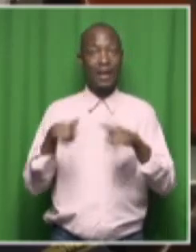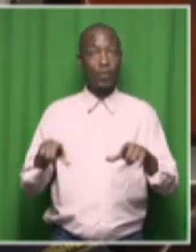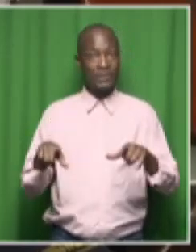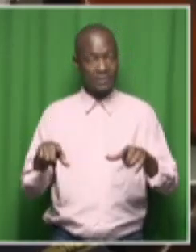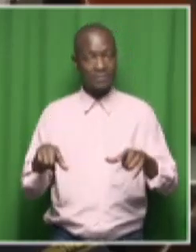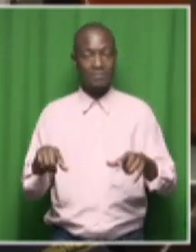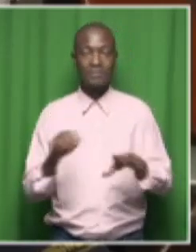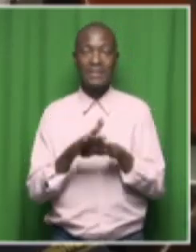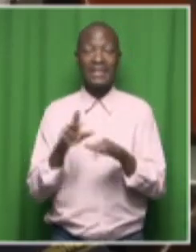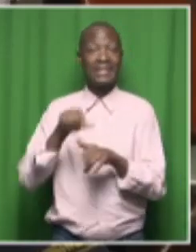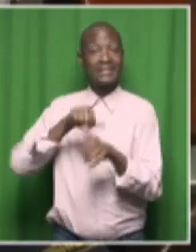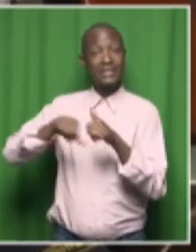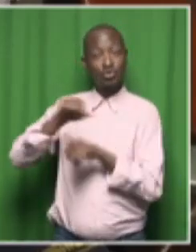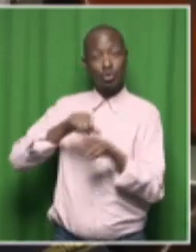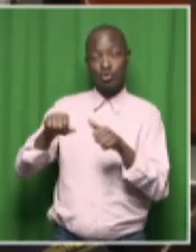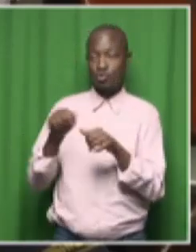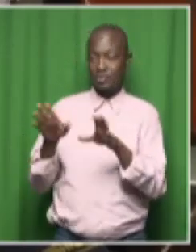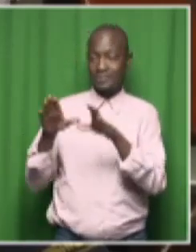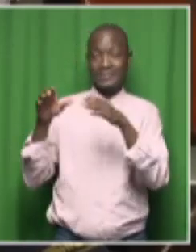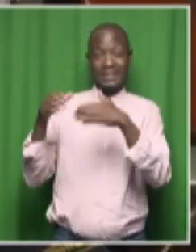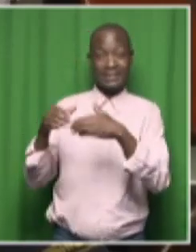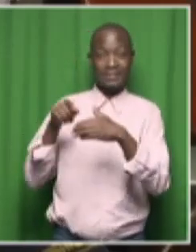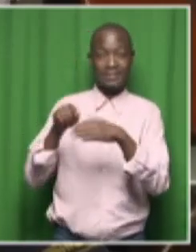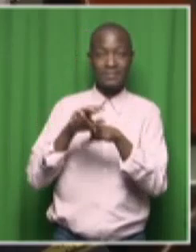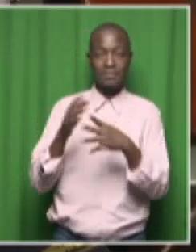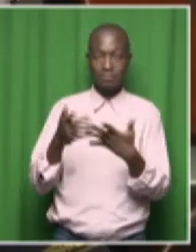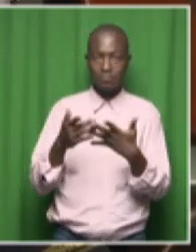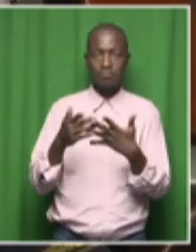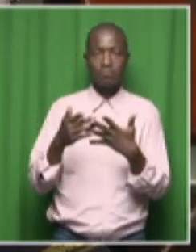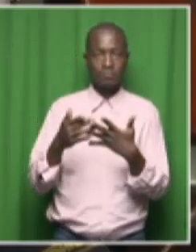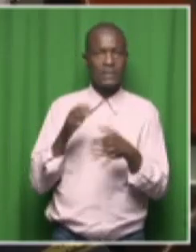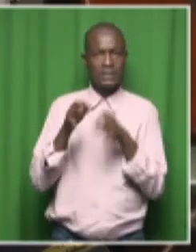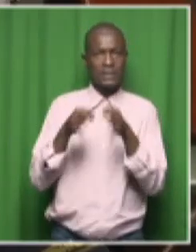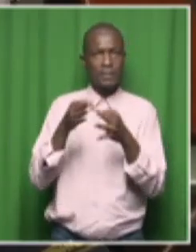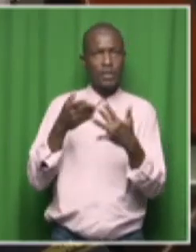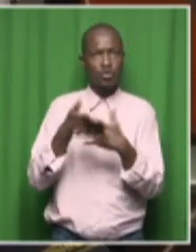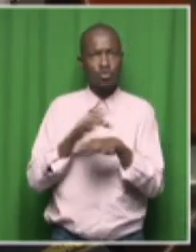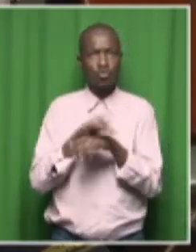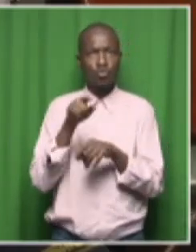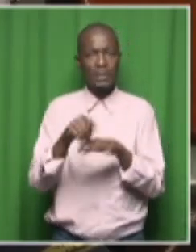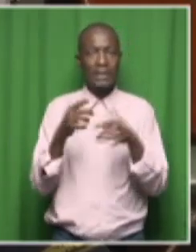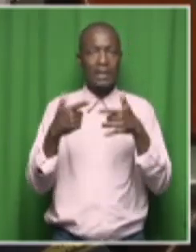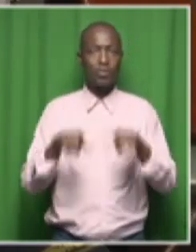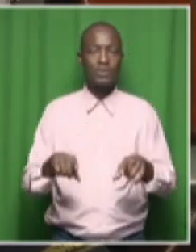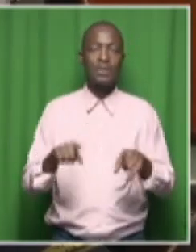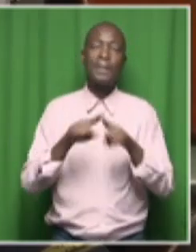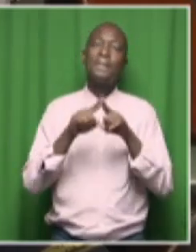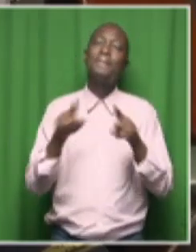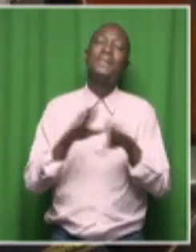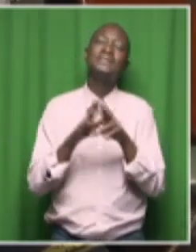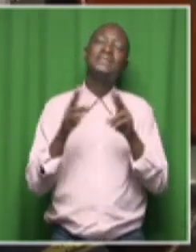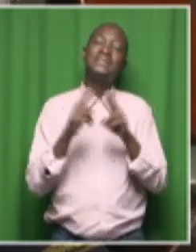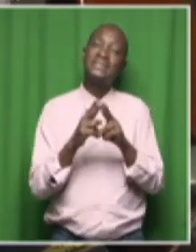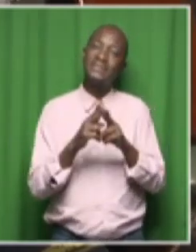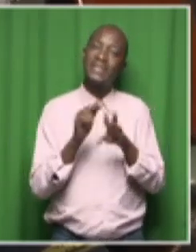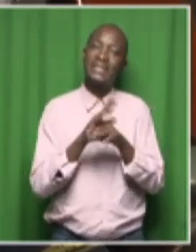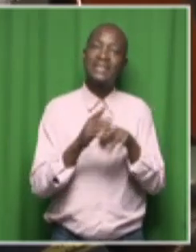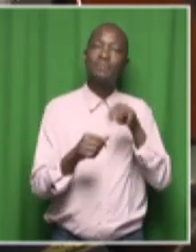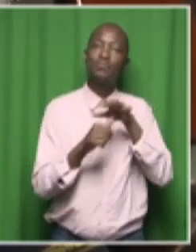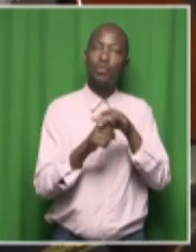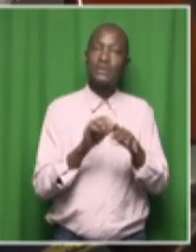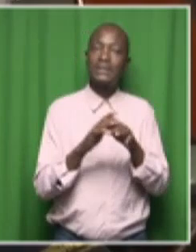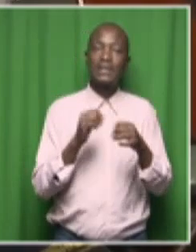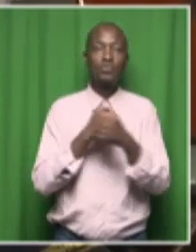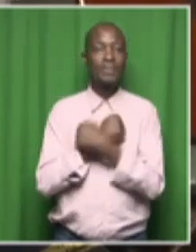the socio-economic status is defined through those languages. But it is very much important also to embrace our